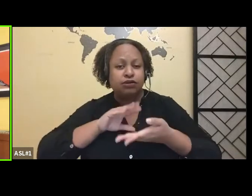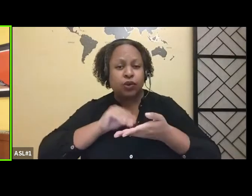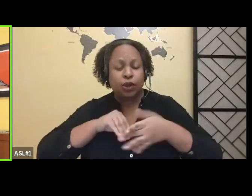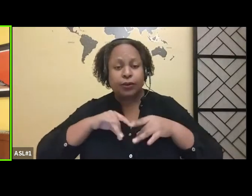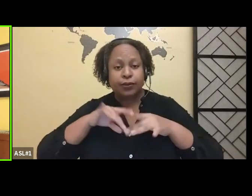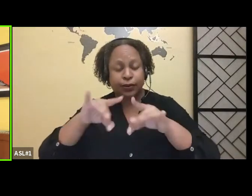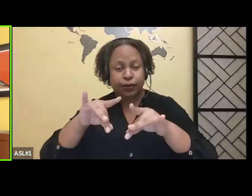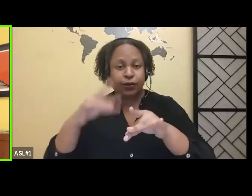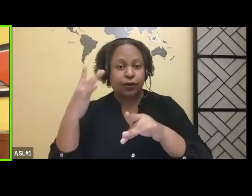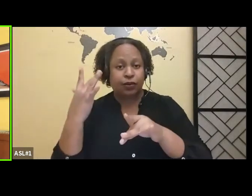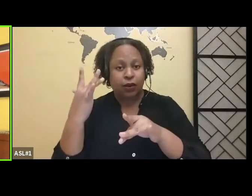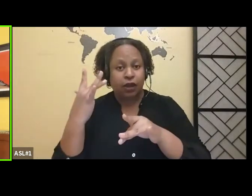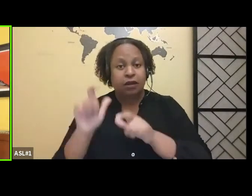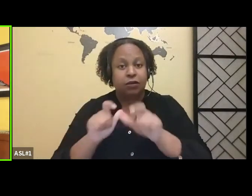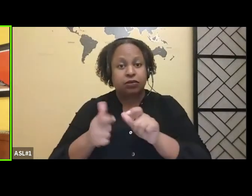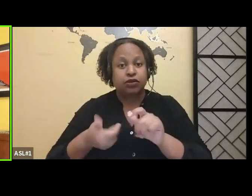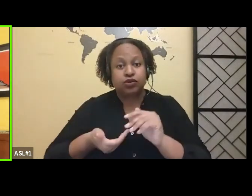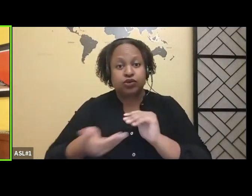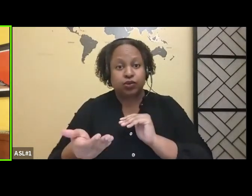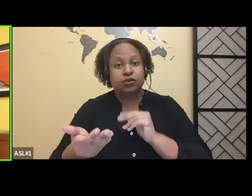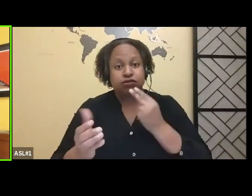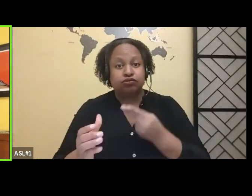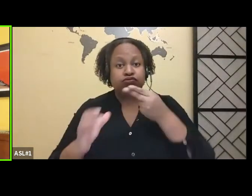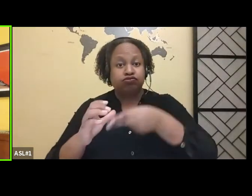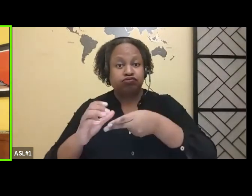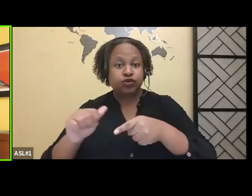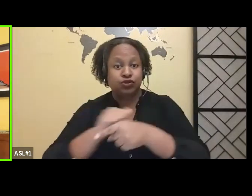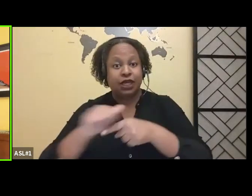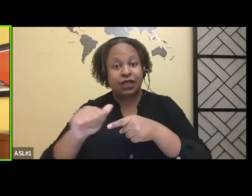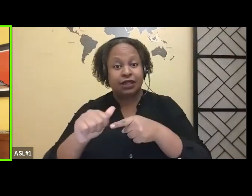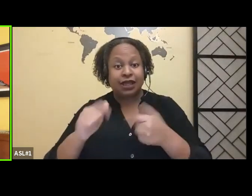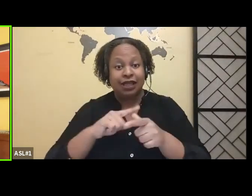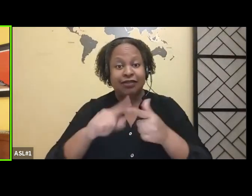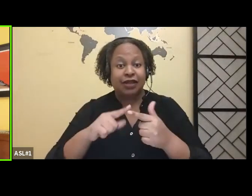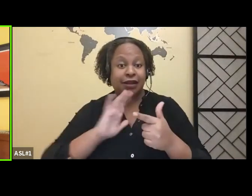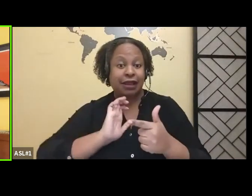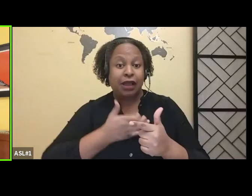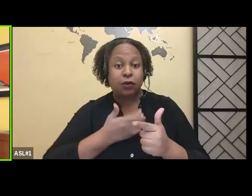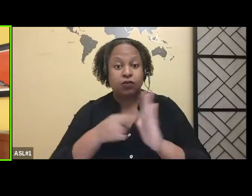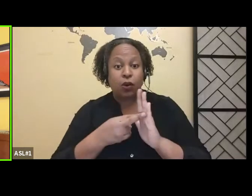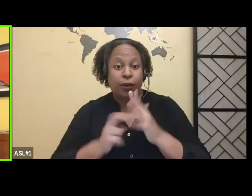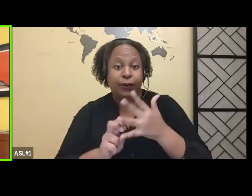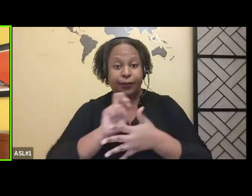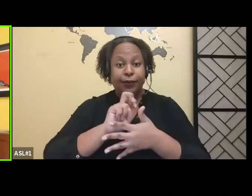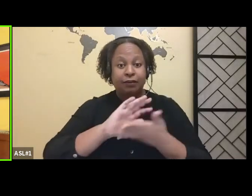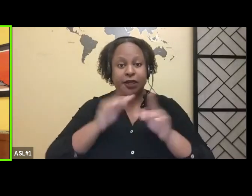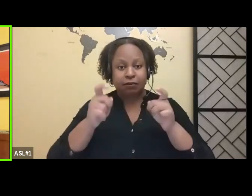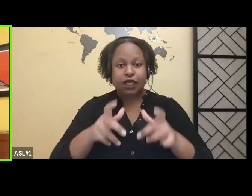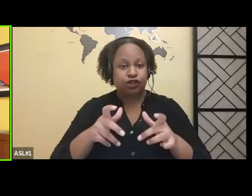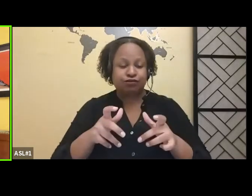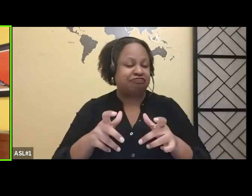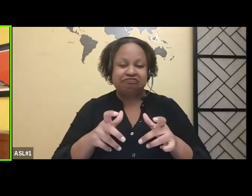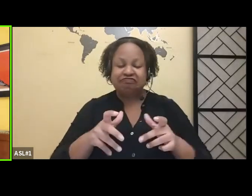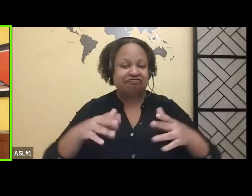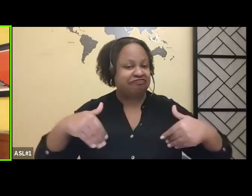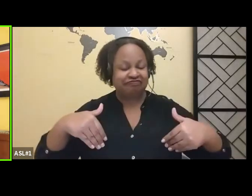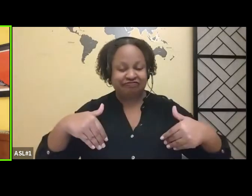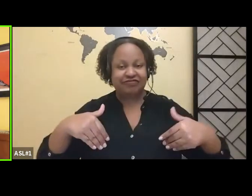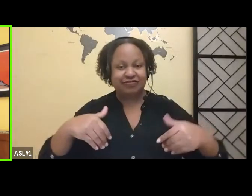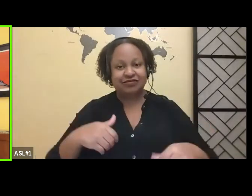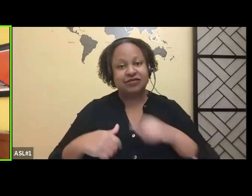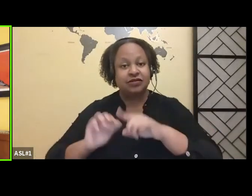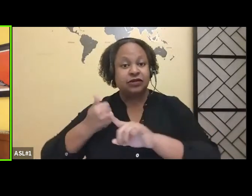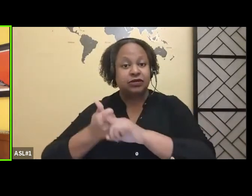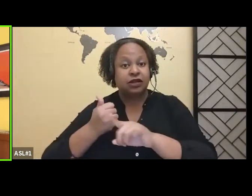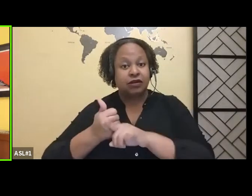the professional managerial class, but we didn't do that. And what Cabral did as an agronomist